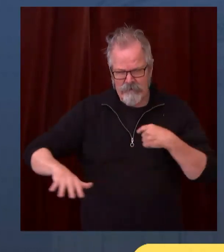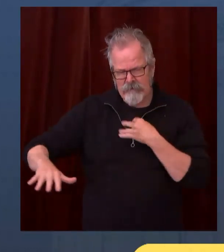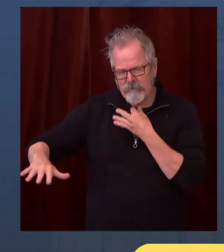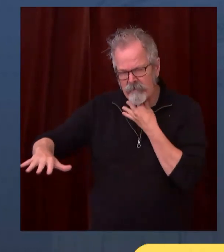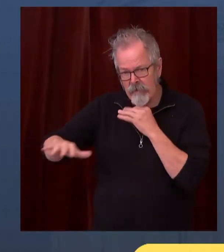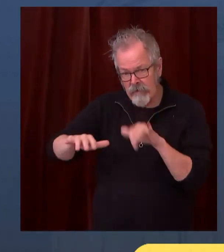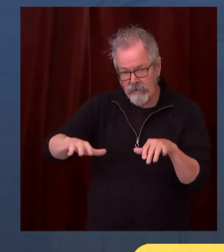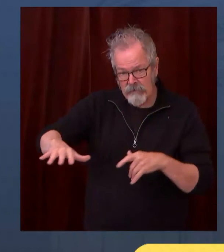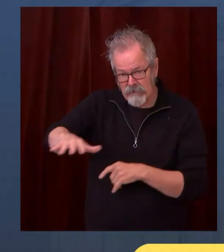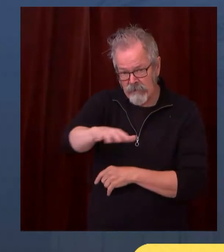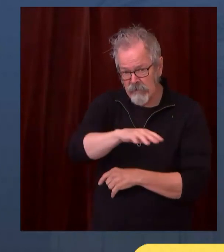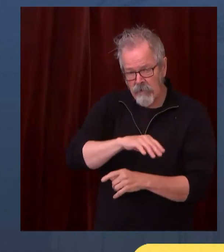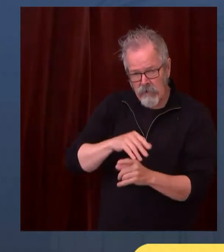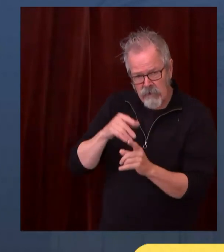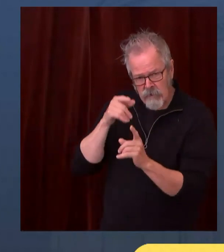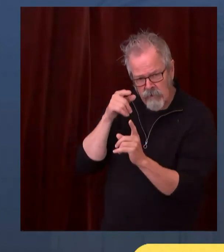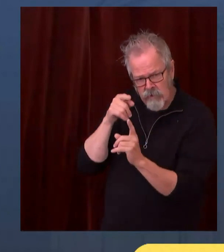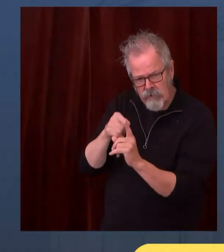John, I could...